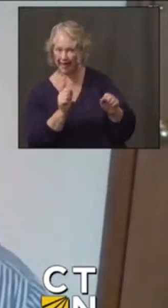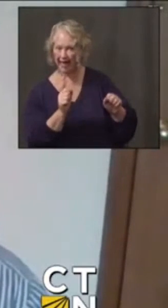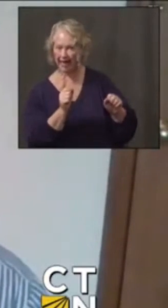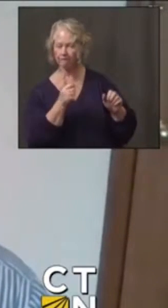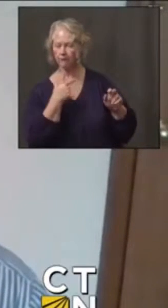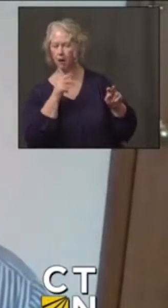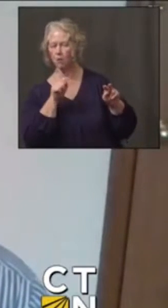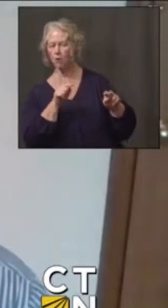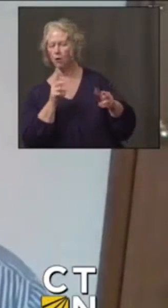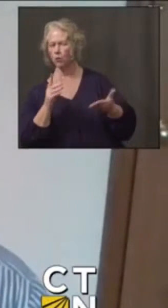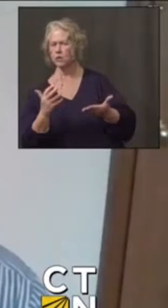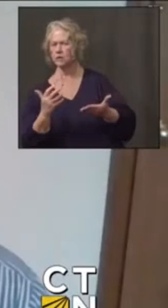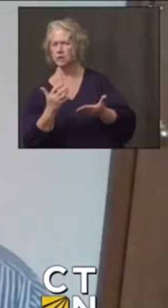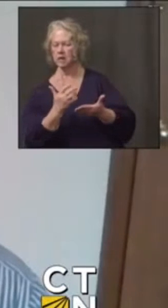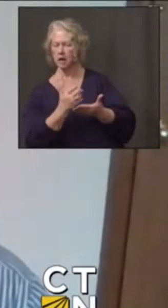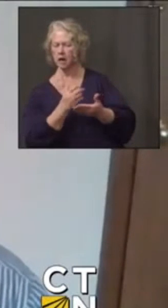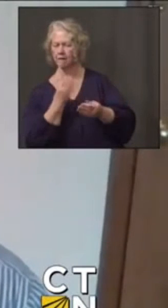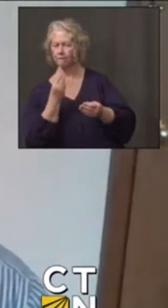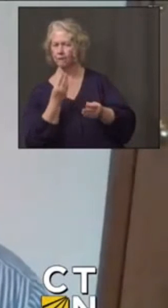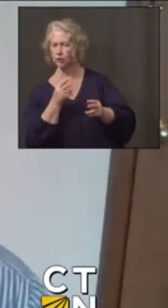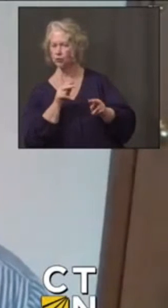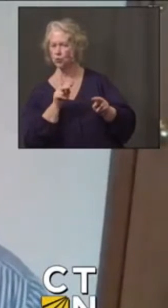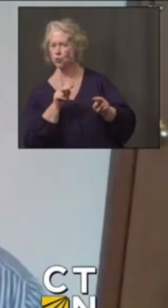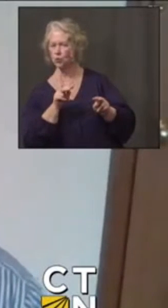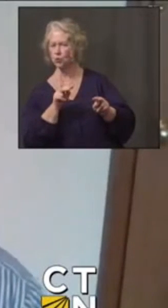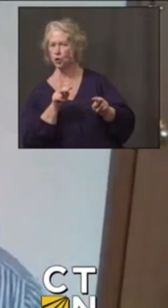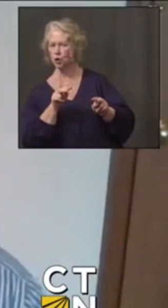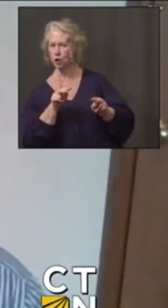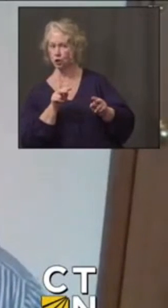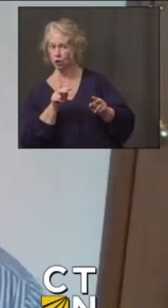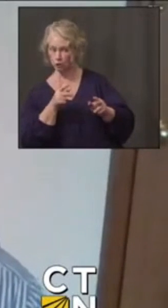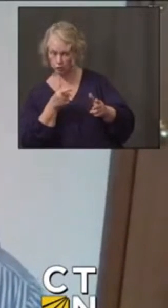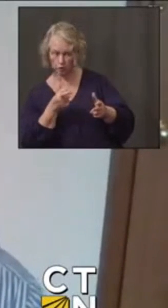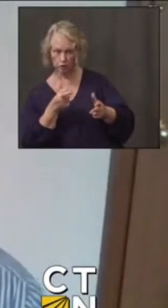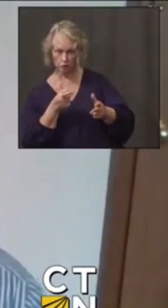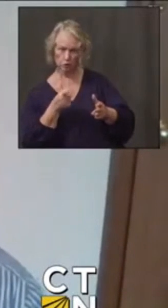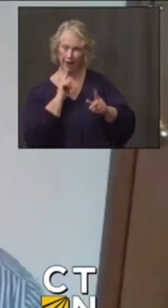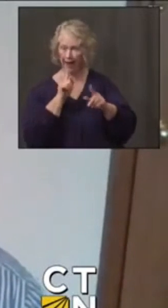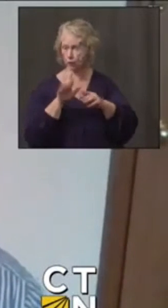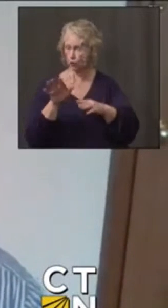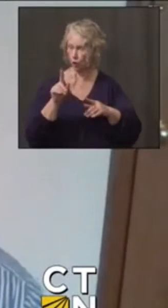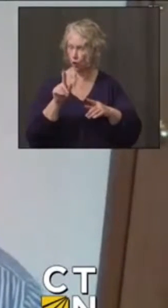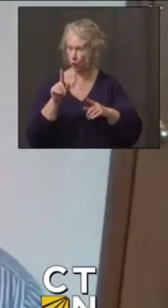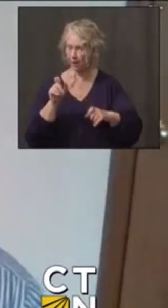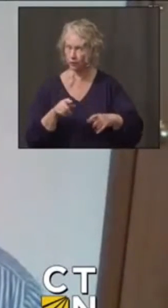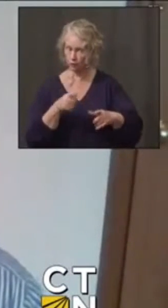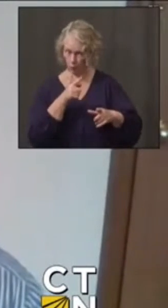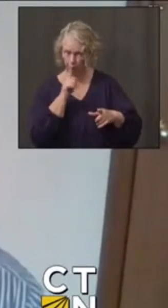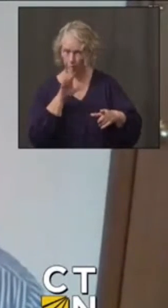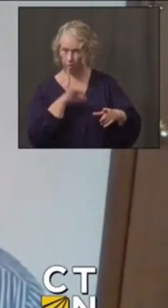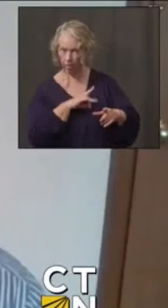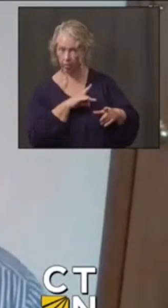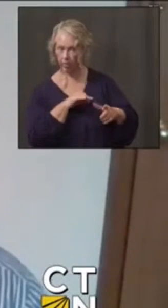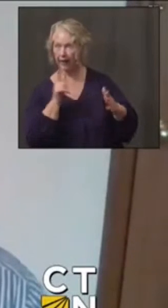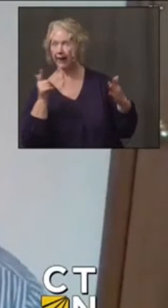gather other types of data, such as to answer the question that you just asked.